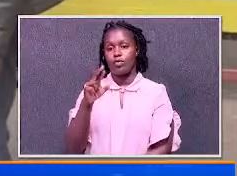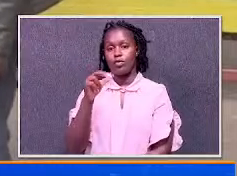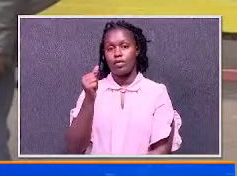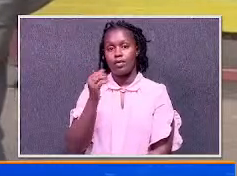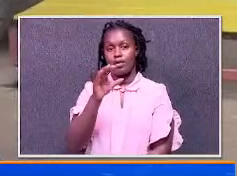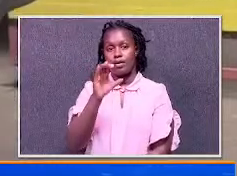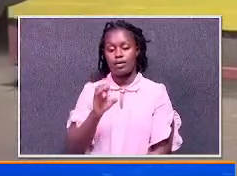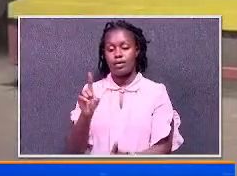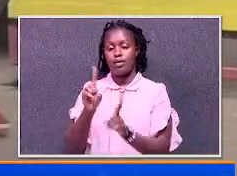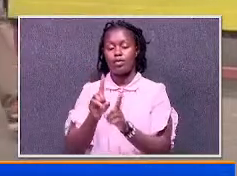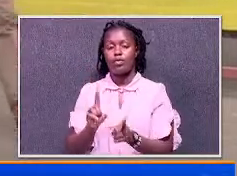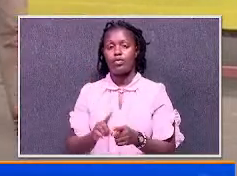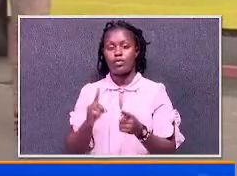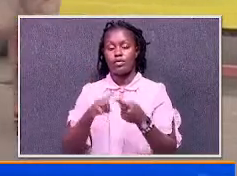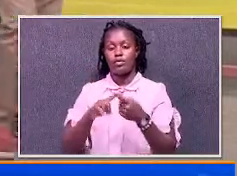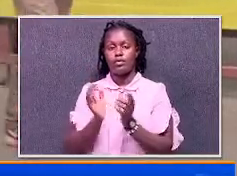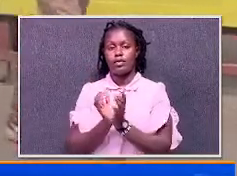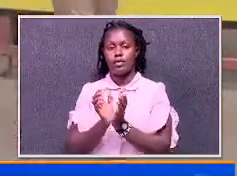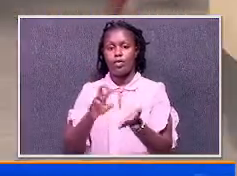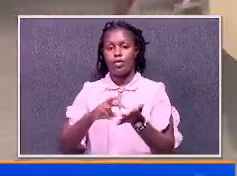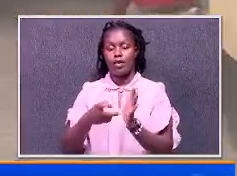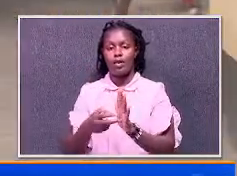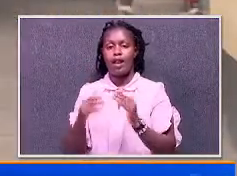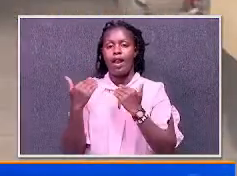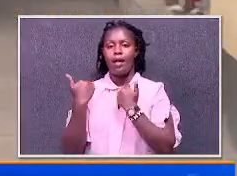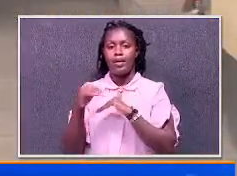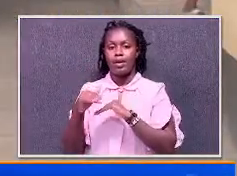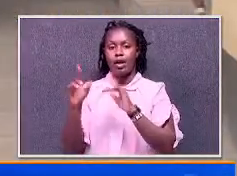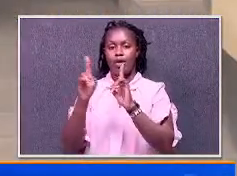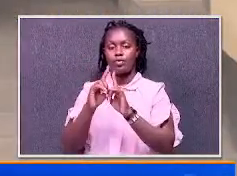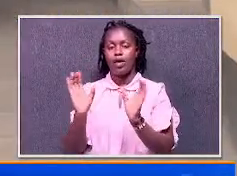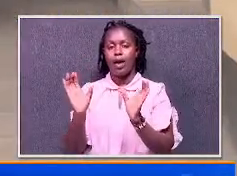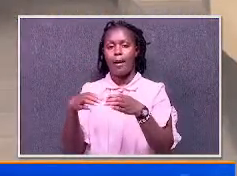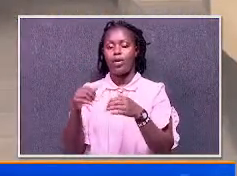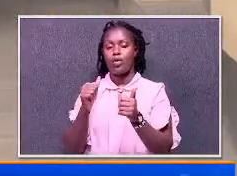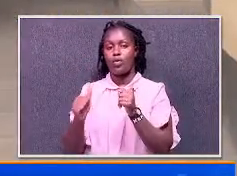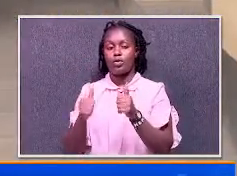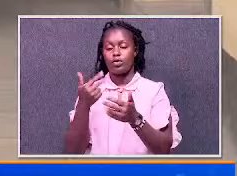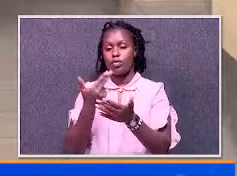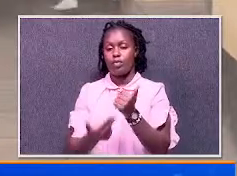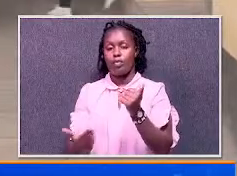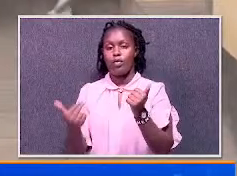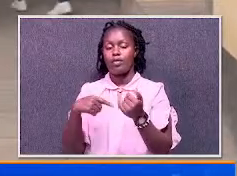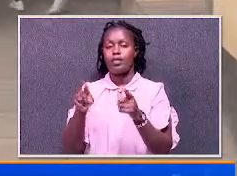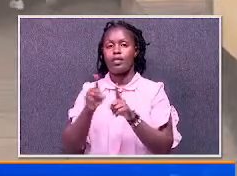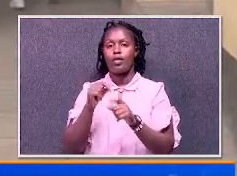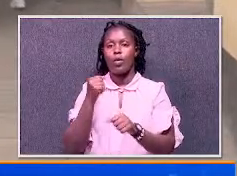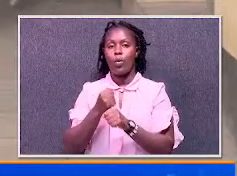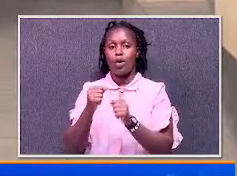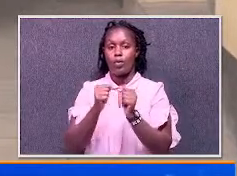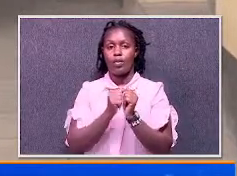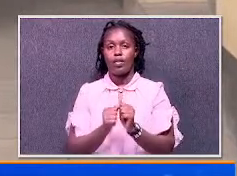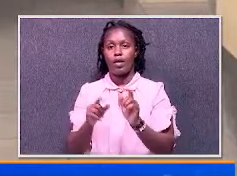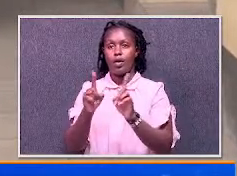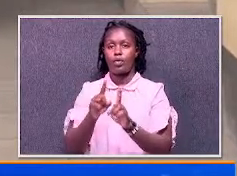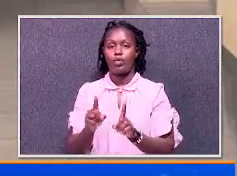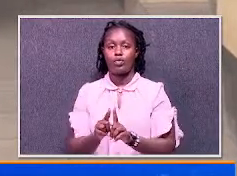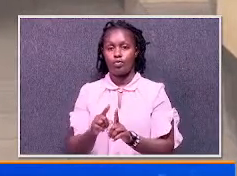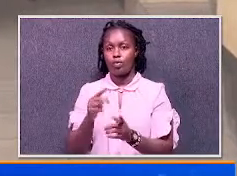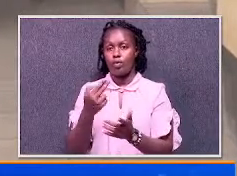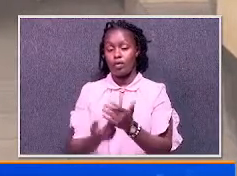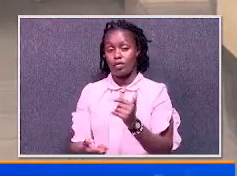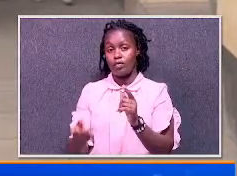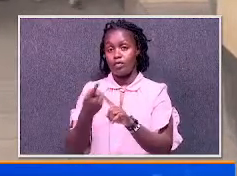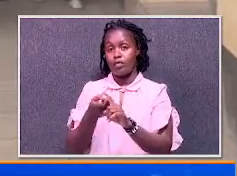Erad Supplies and General Contracts Limited, a company where the duo are shareholders. Waluke and Wahungu, through